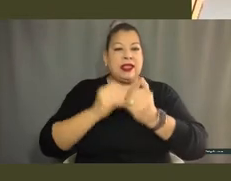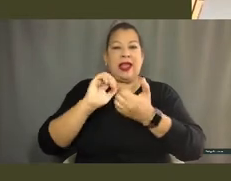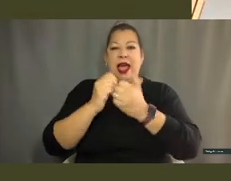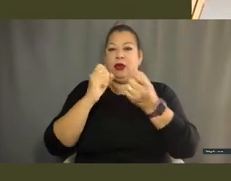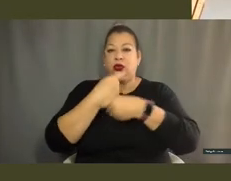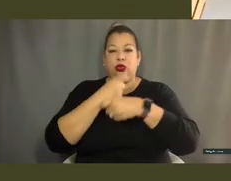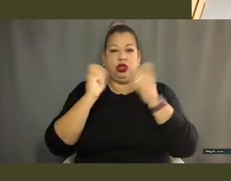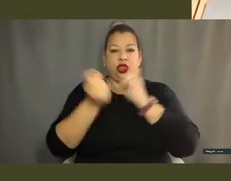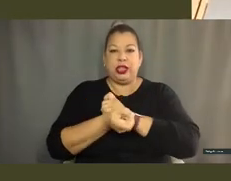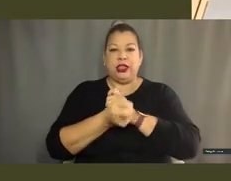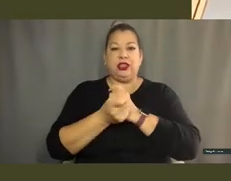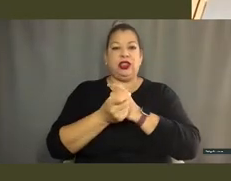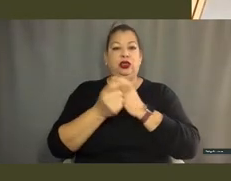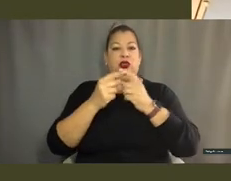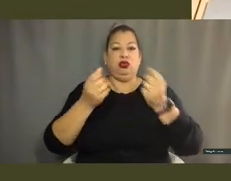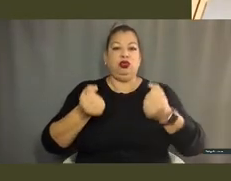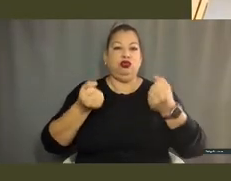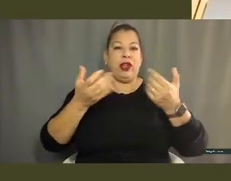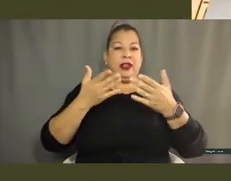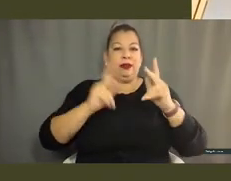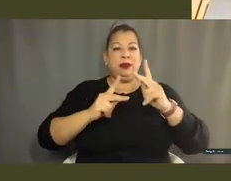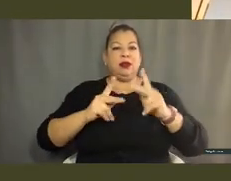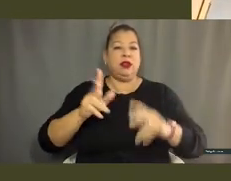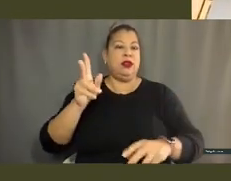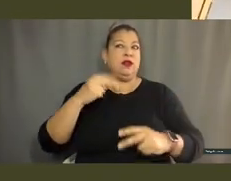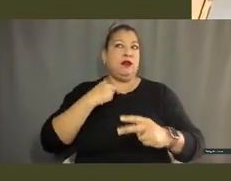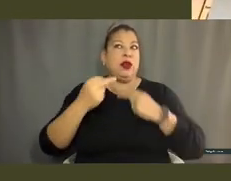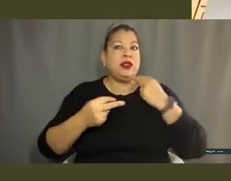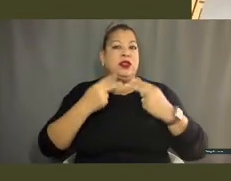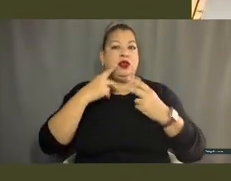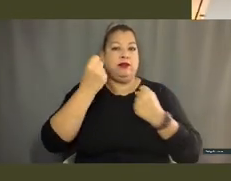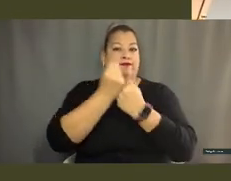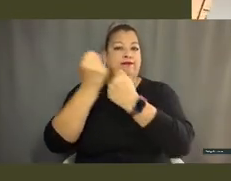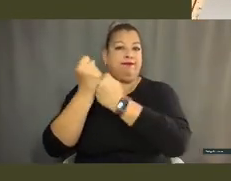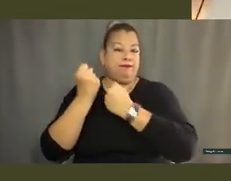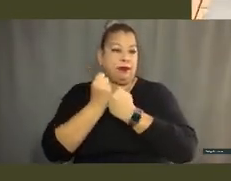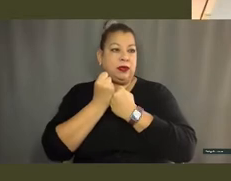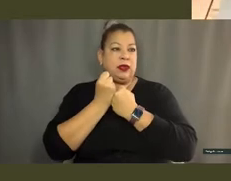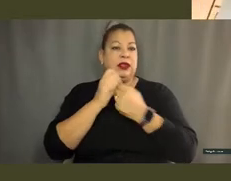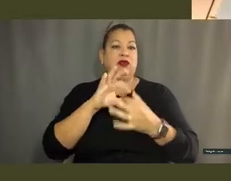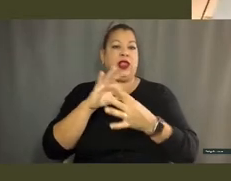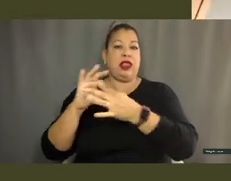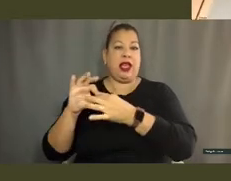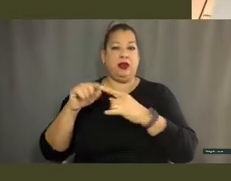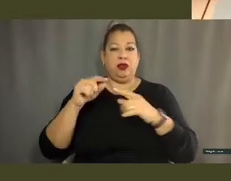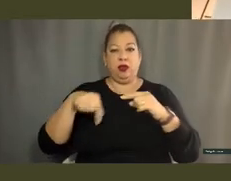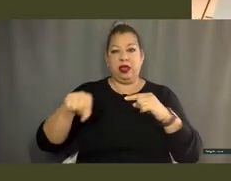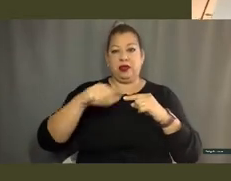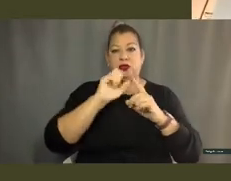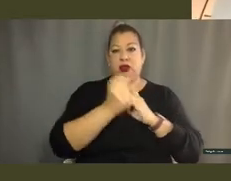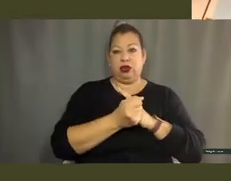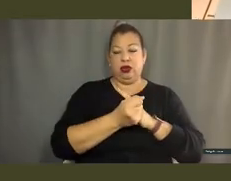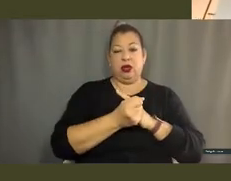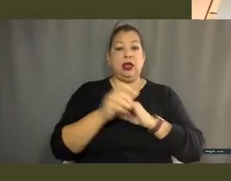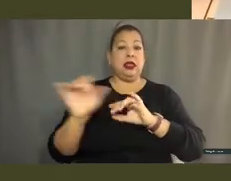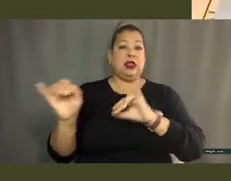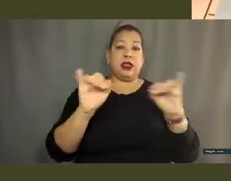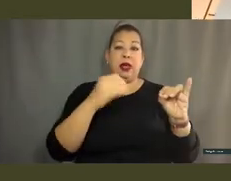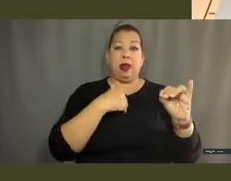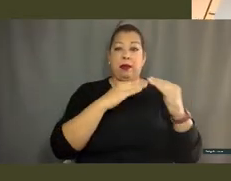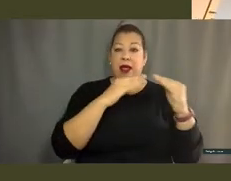can raise people's voices around the advocacy as well on these particular issues. So just agreeing with my colleague, but also adding a little bit more in